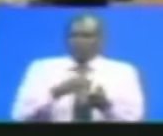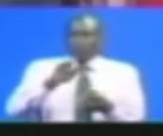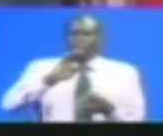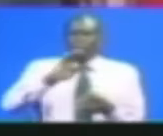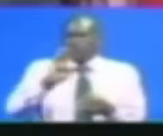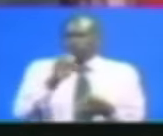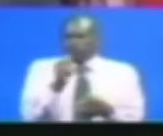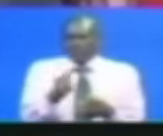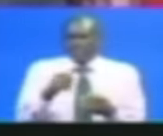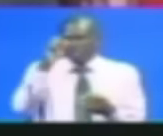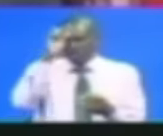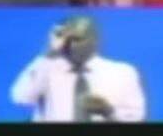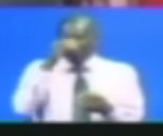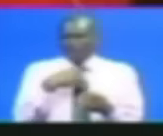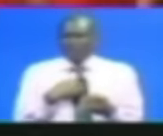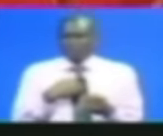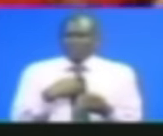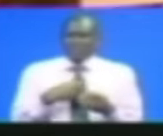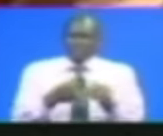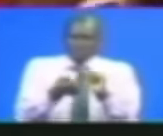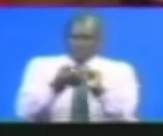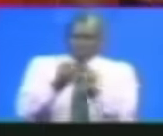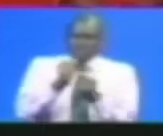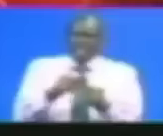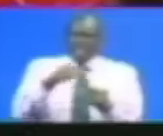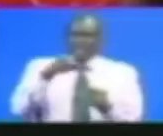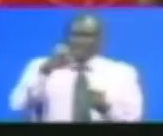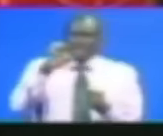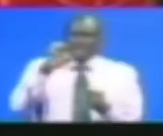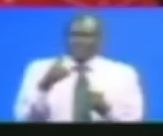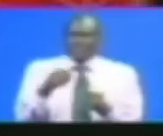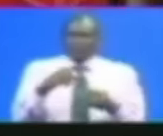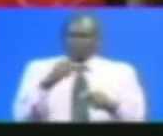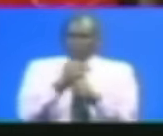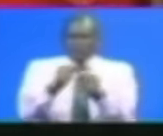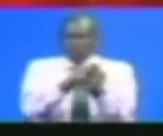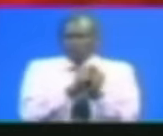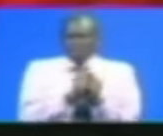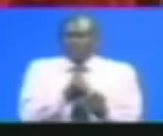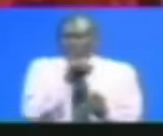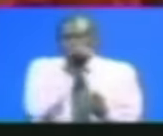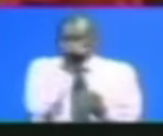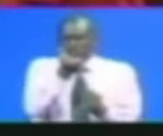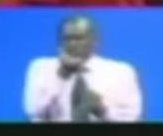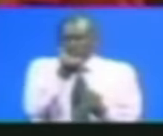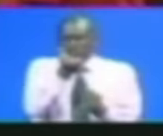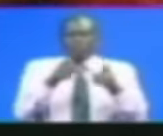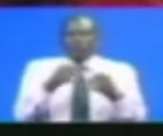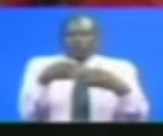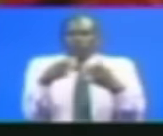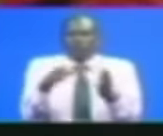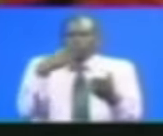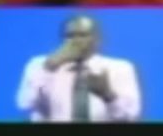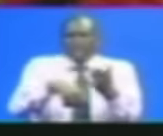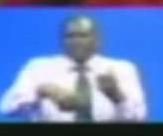shillings. The government has then constituted the executive banding together to water down allegations of the loss of